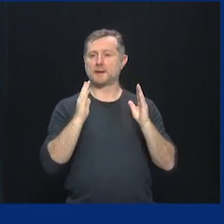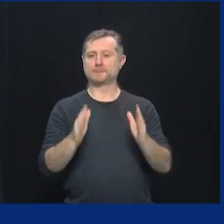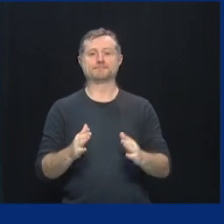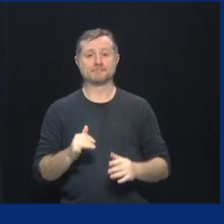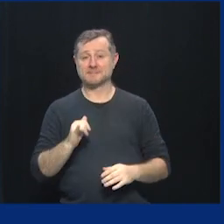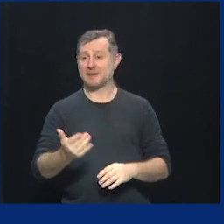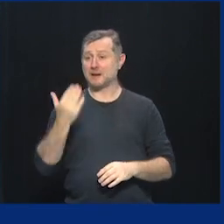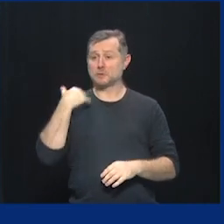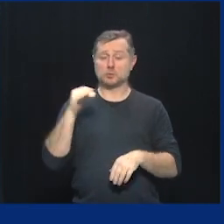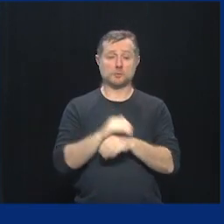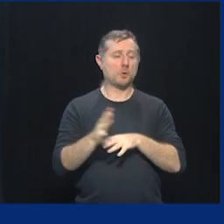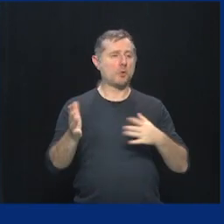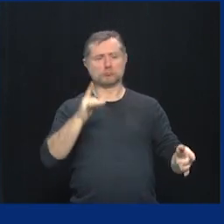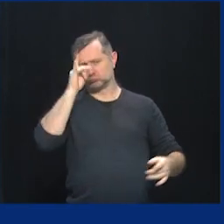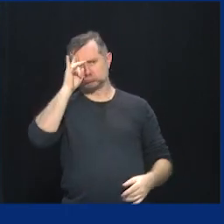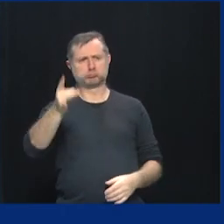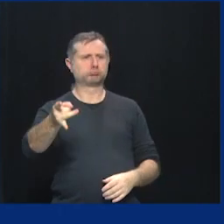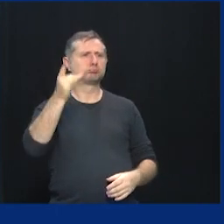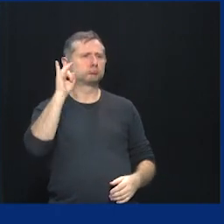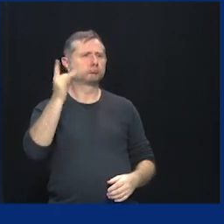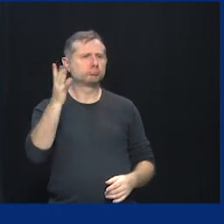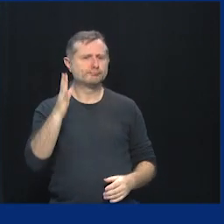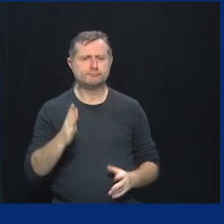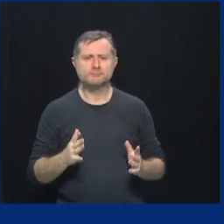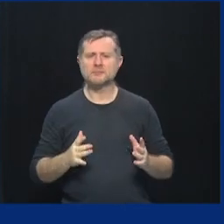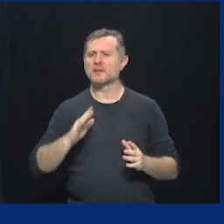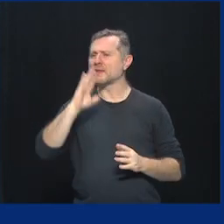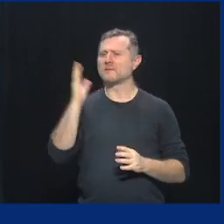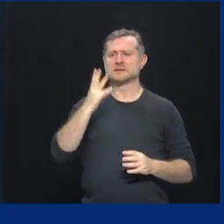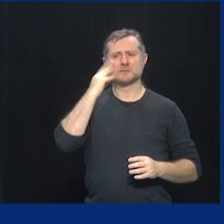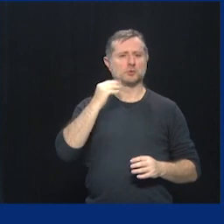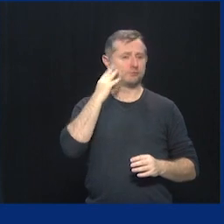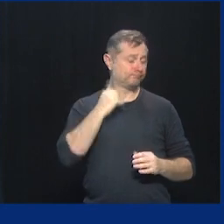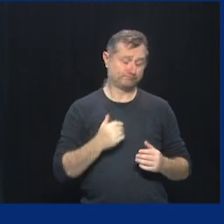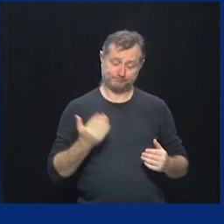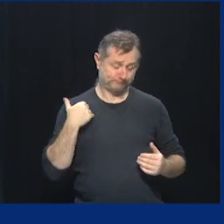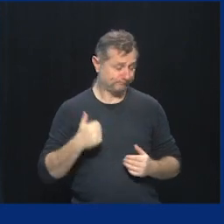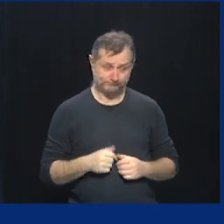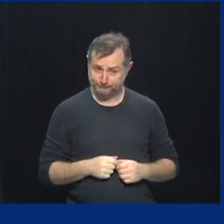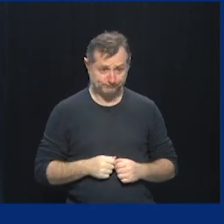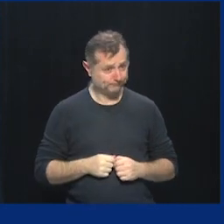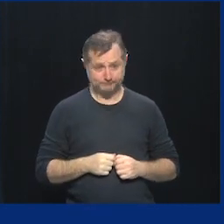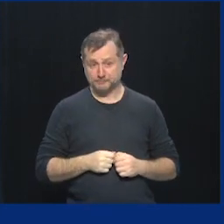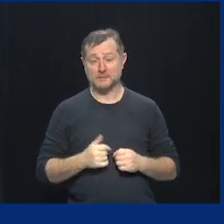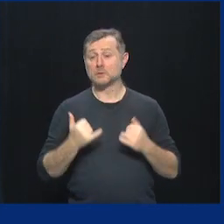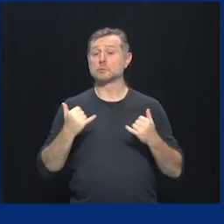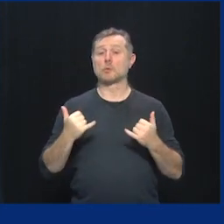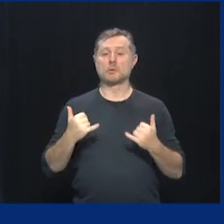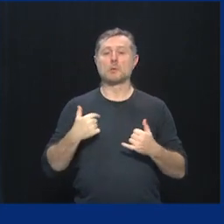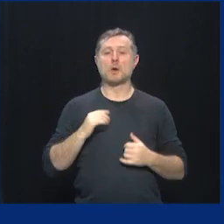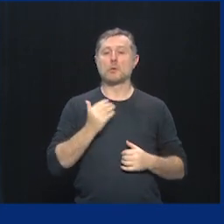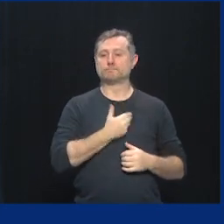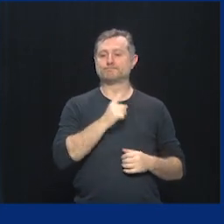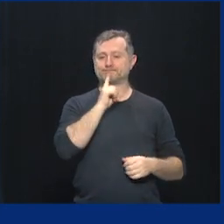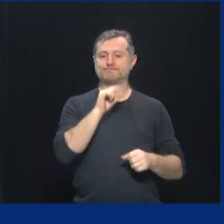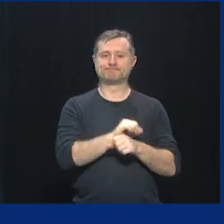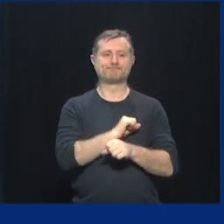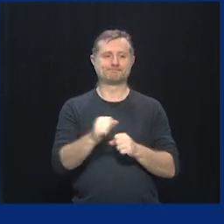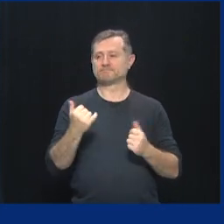night, unlike anything we have seen before. And this is a reality we have to face.